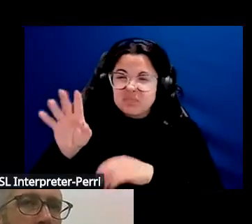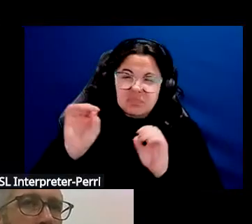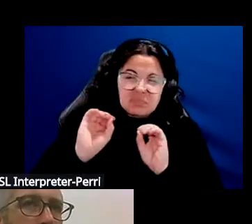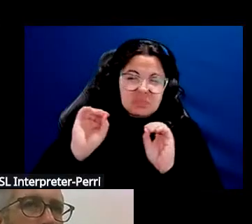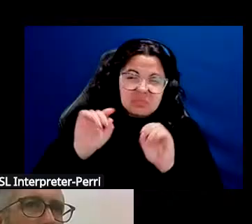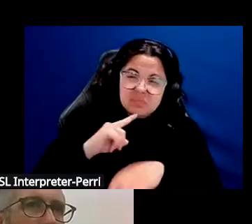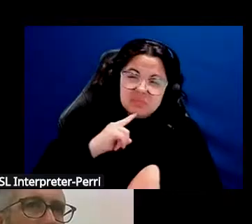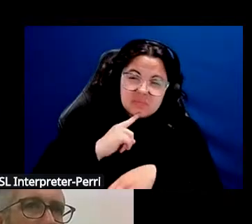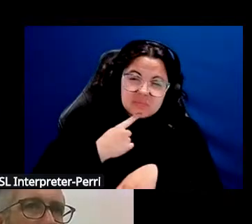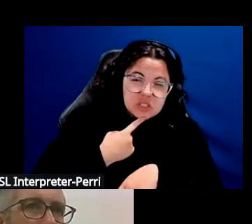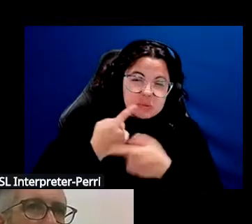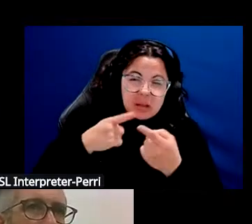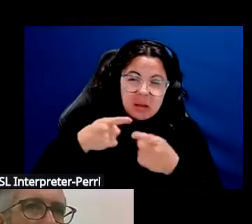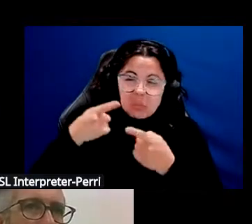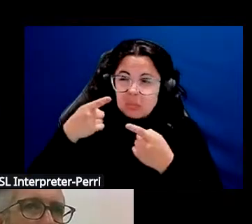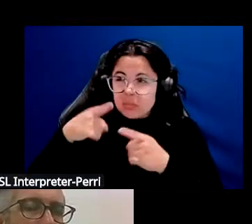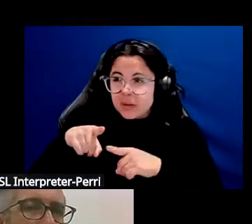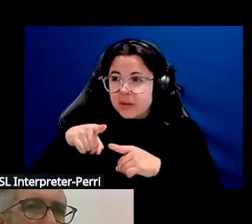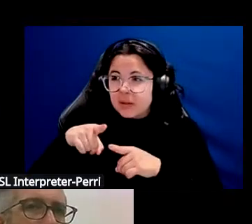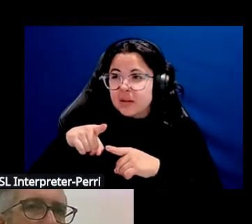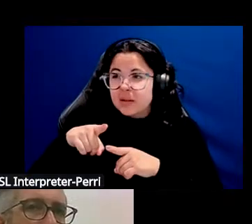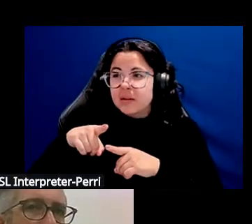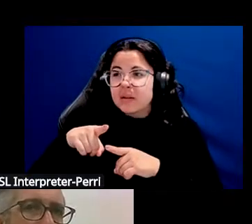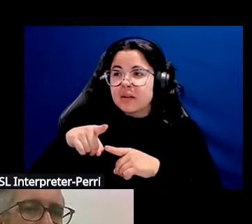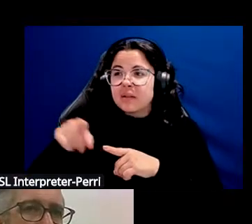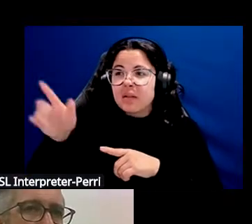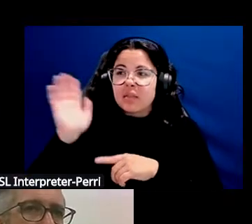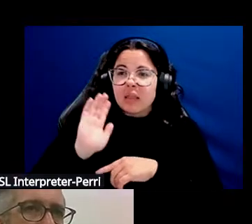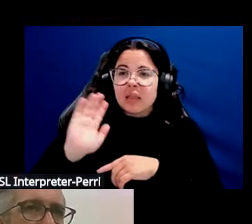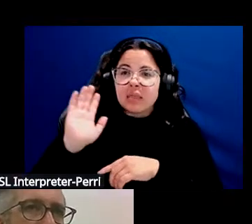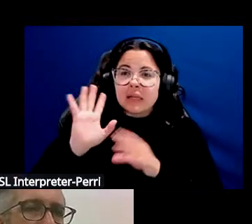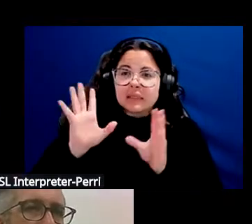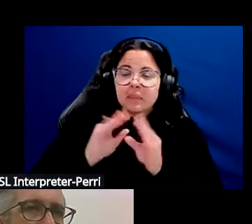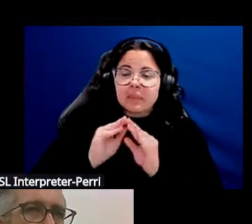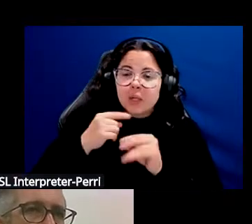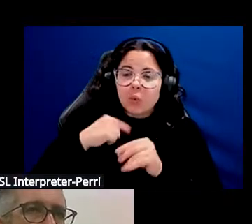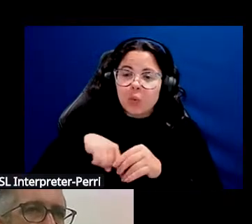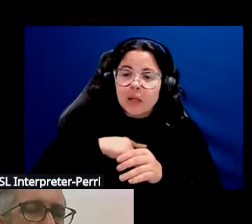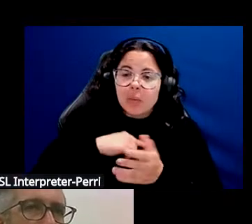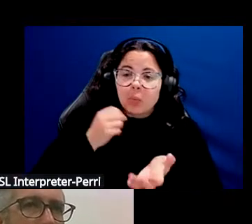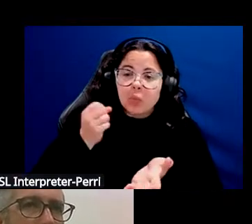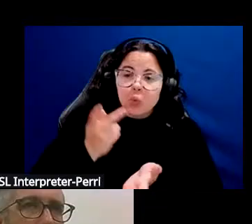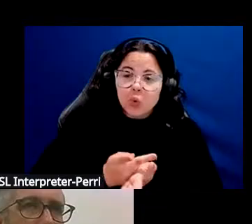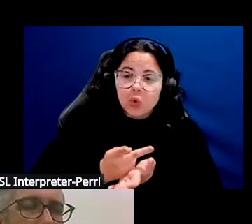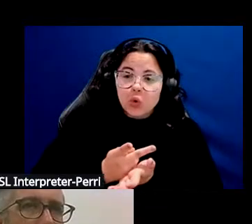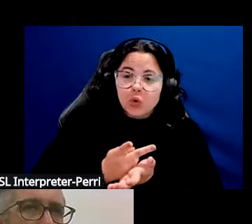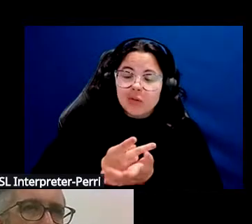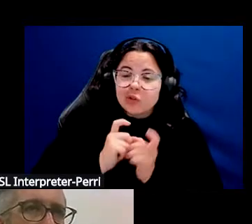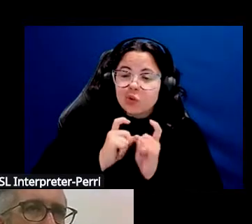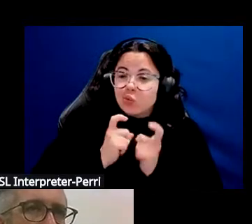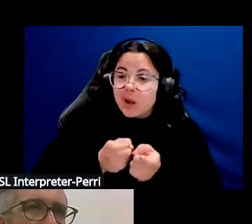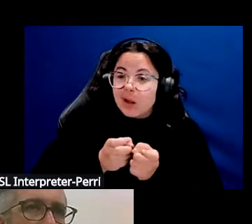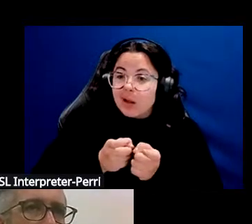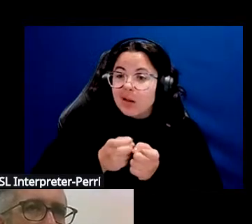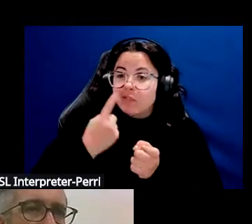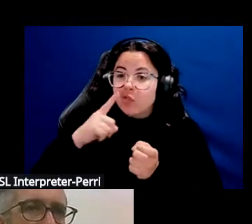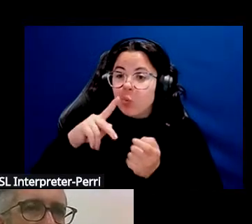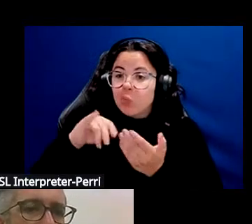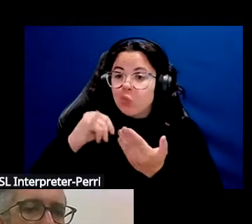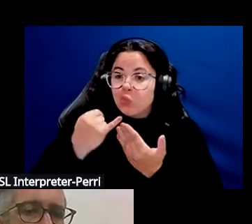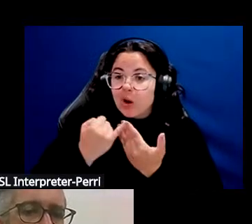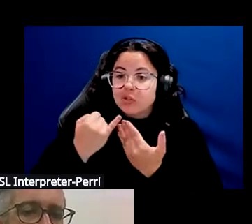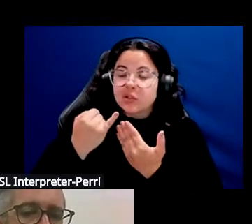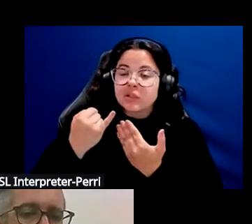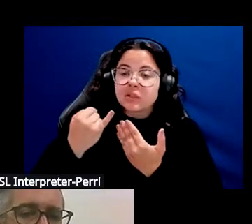new to report. Last public meeting, we approved a grant for a project called Hopes in